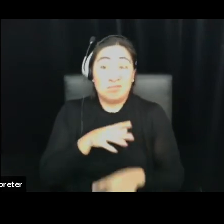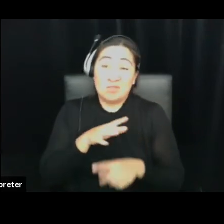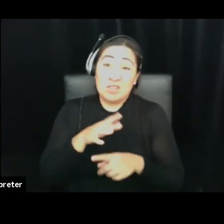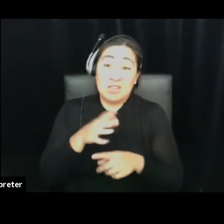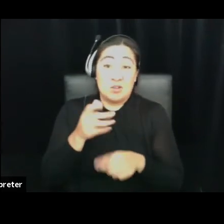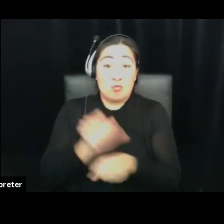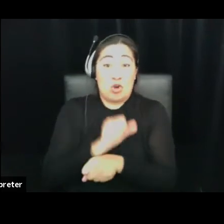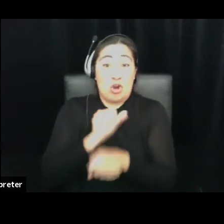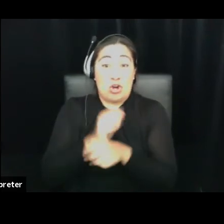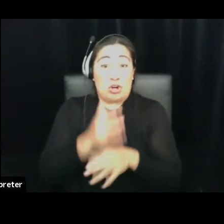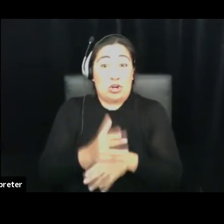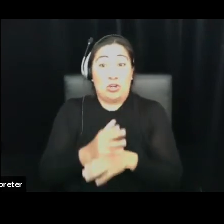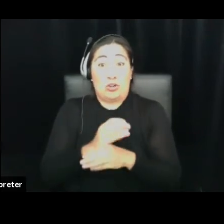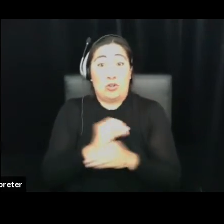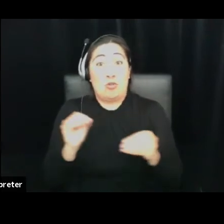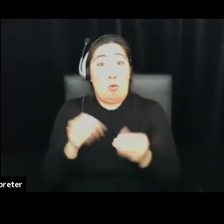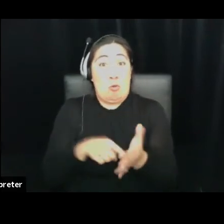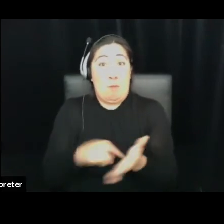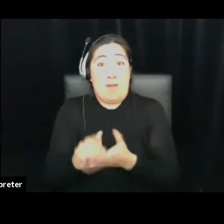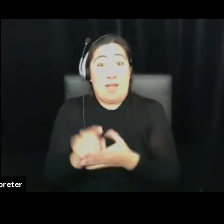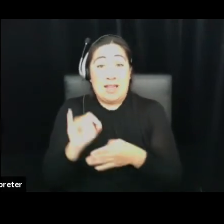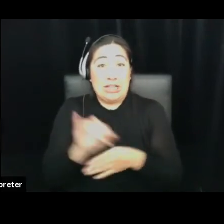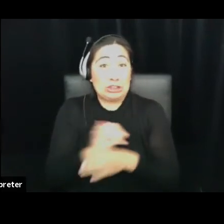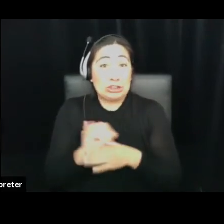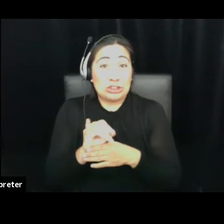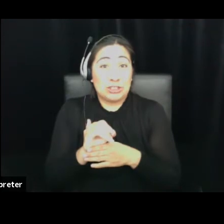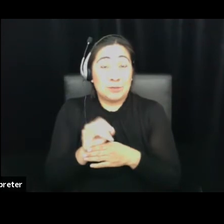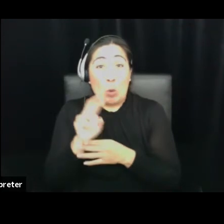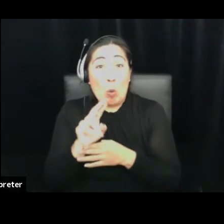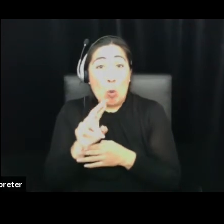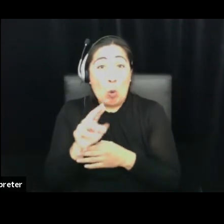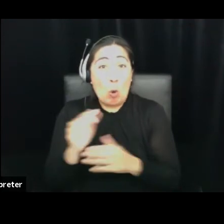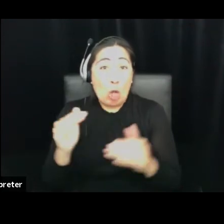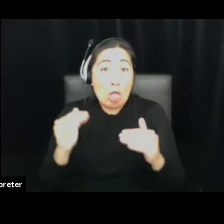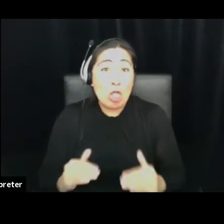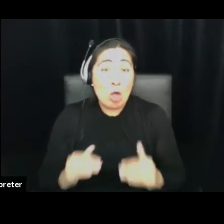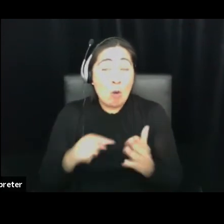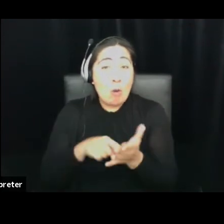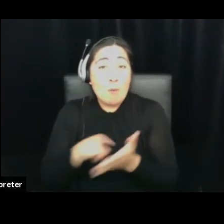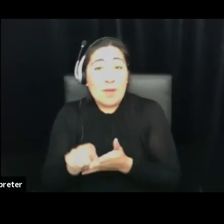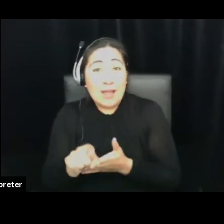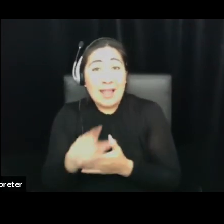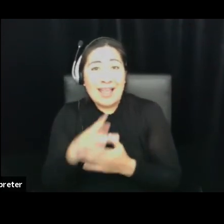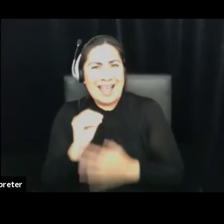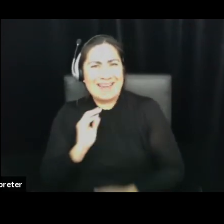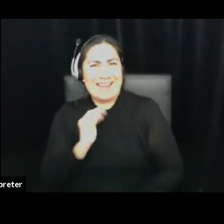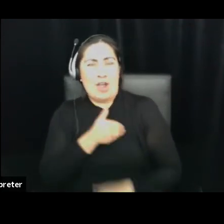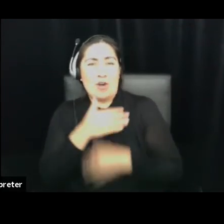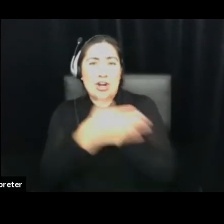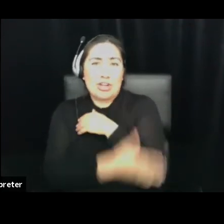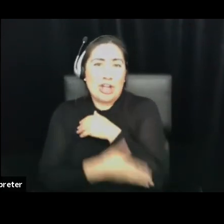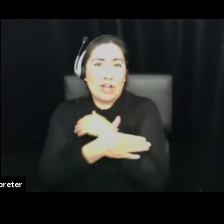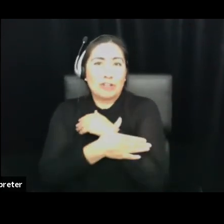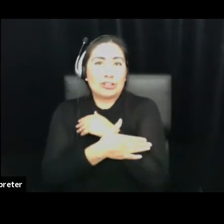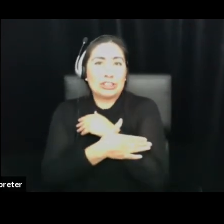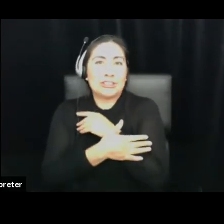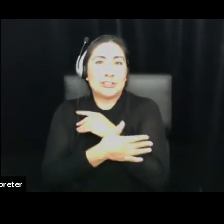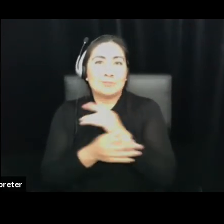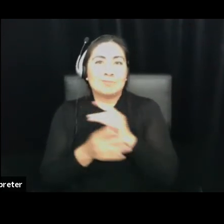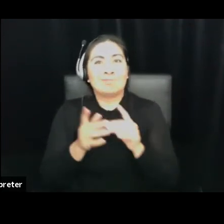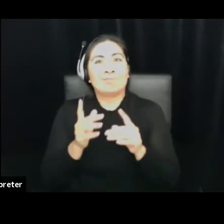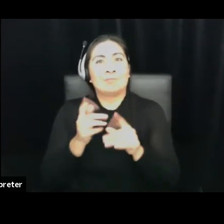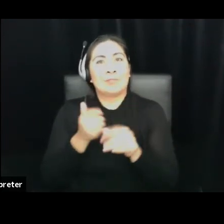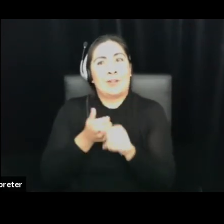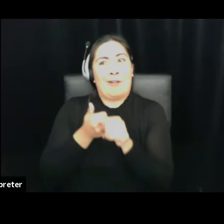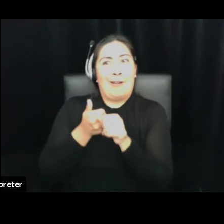unpaid internships and low pay, and our country's trend toward the gig economy, which